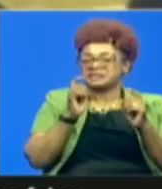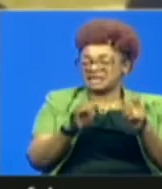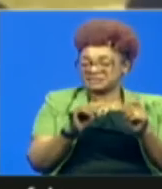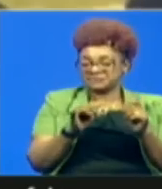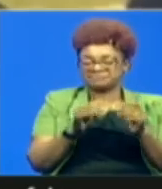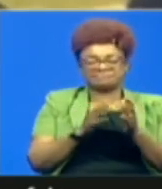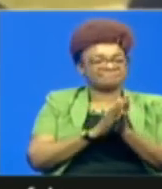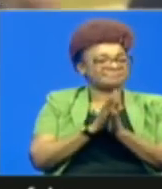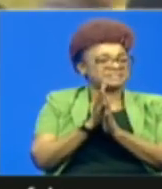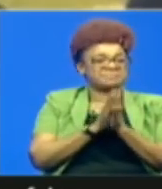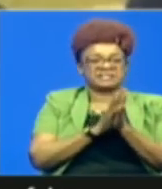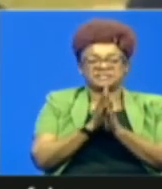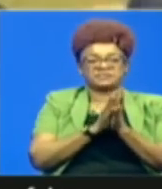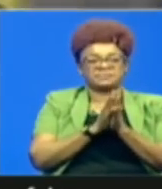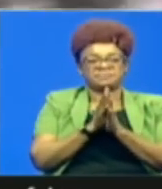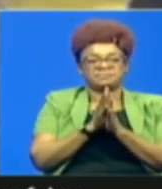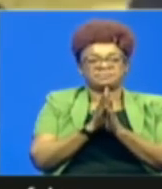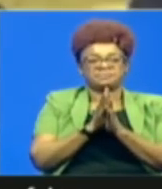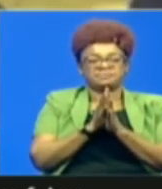inspiration. Tunataka